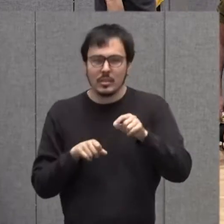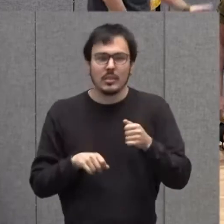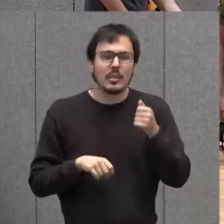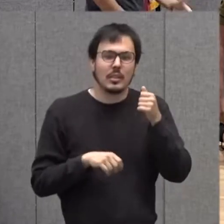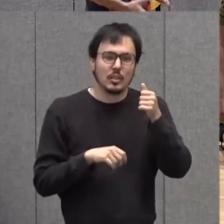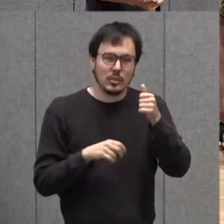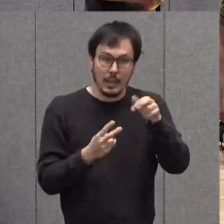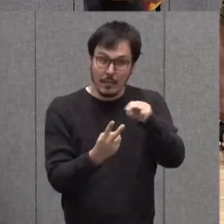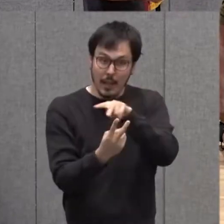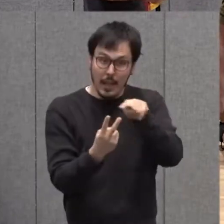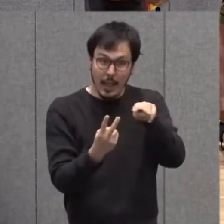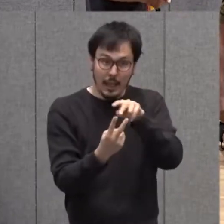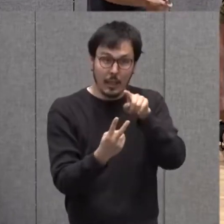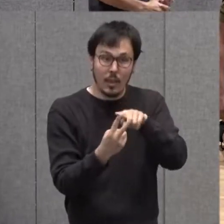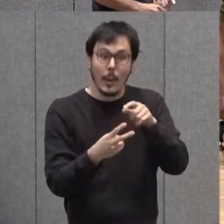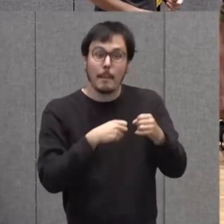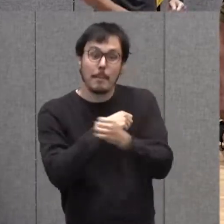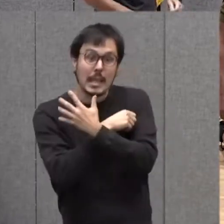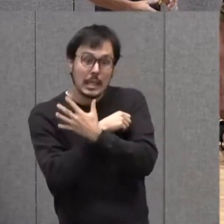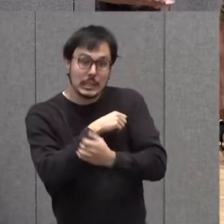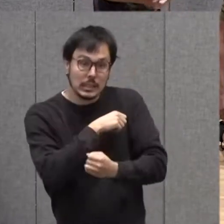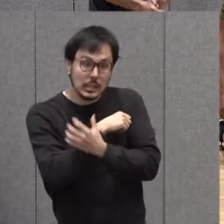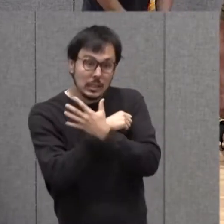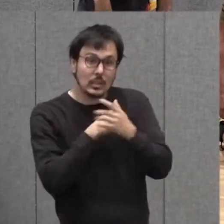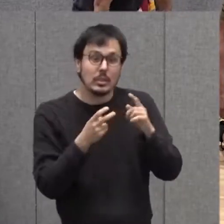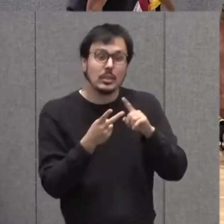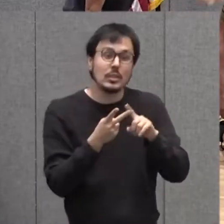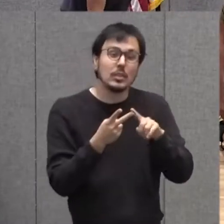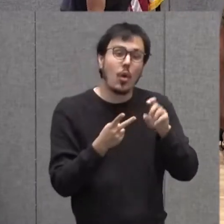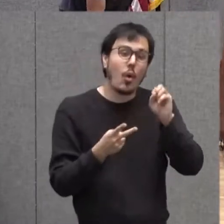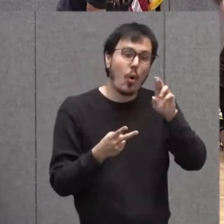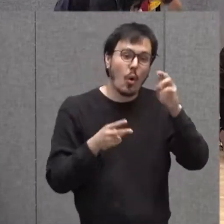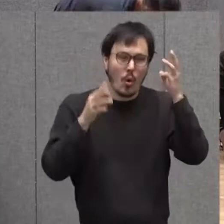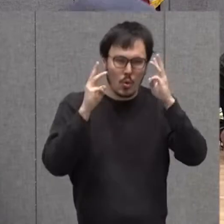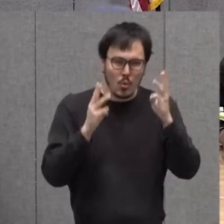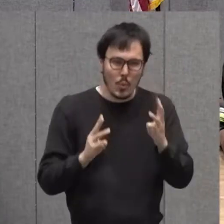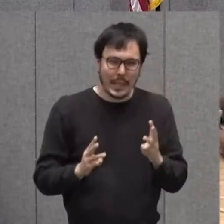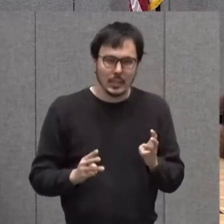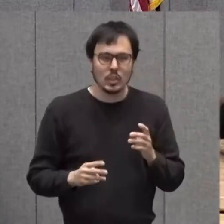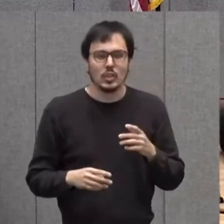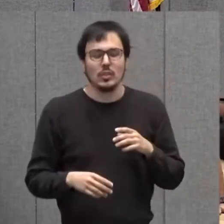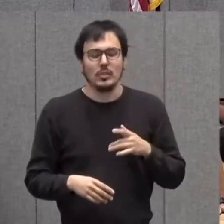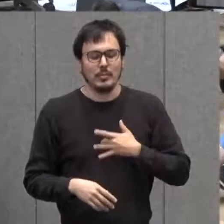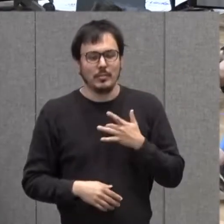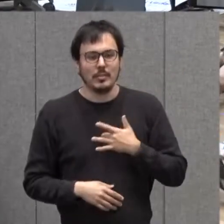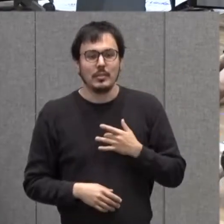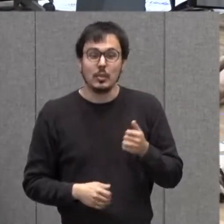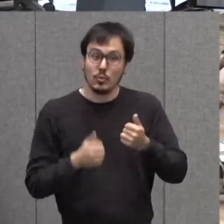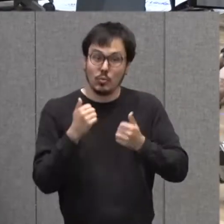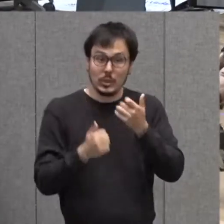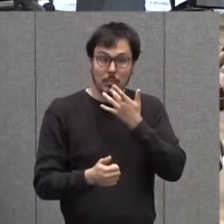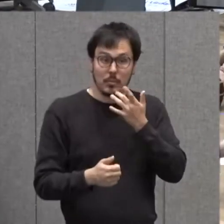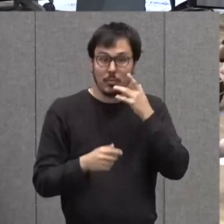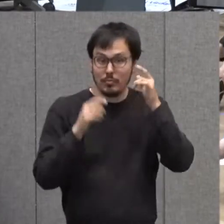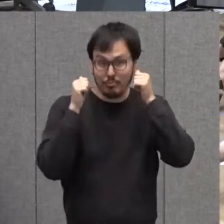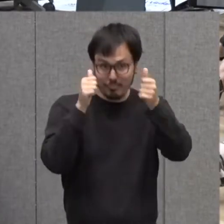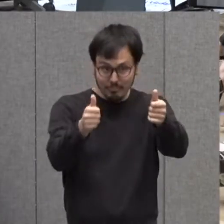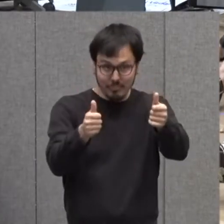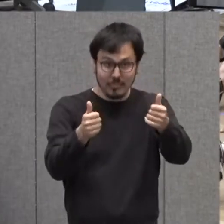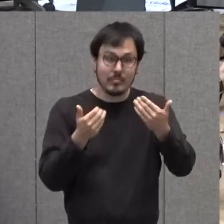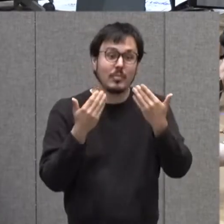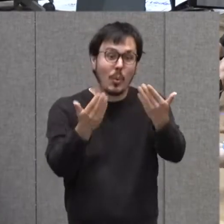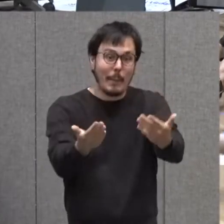te gusta la playa, el Superman. ¿Listos? And go.